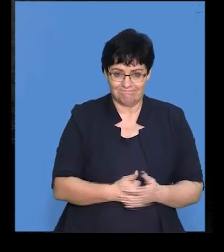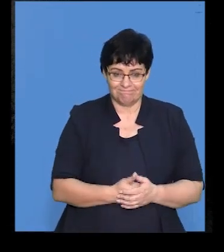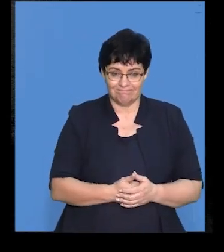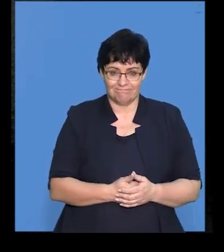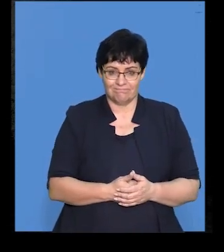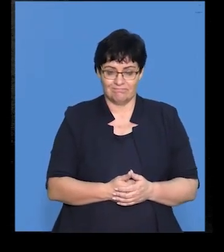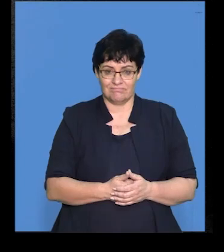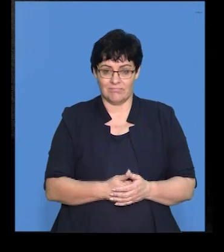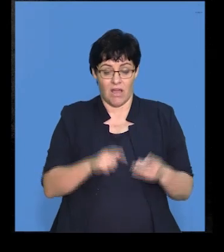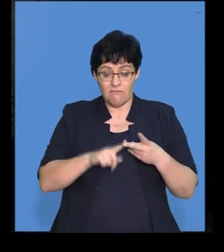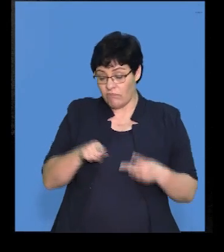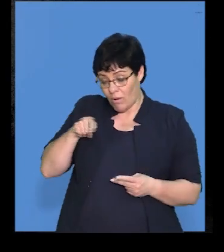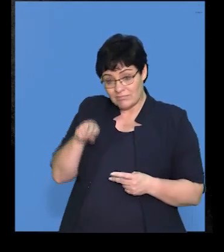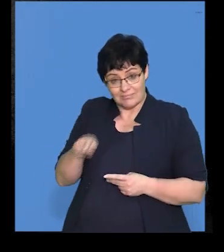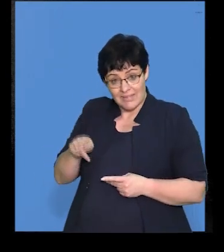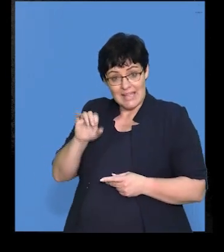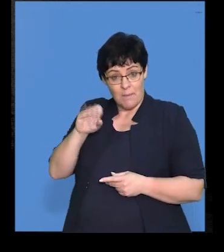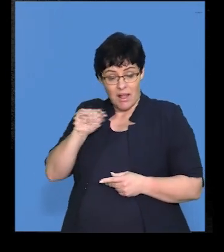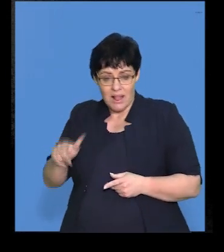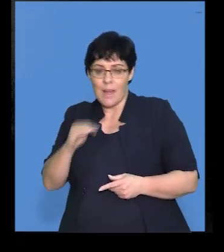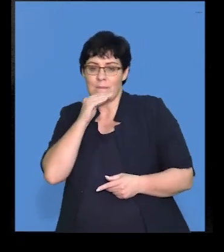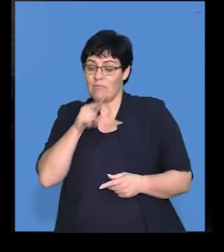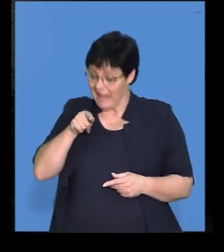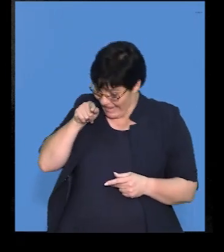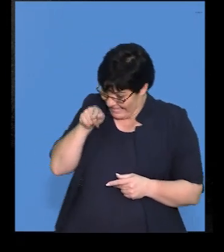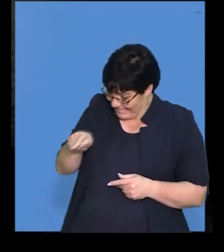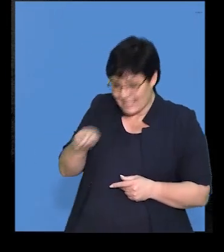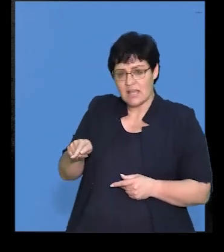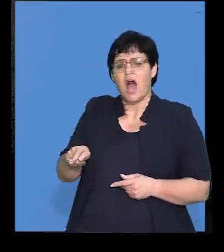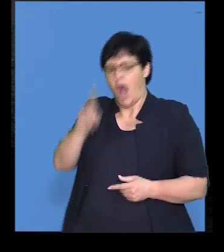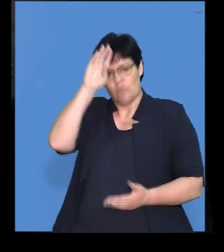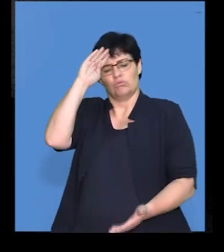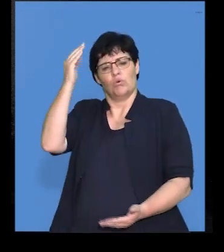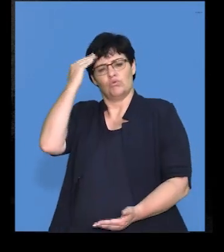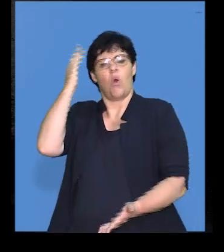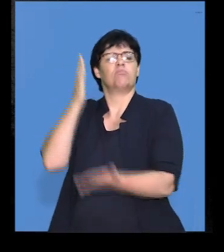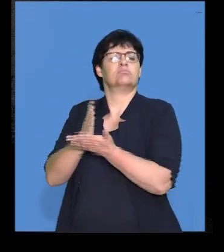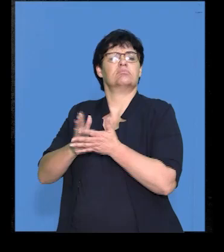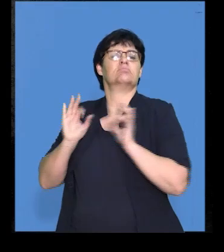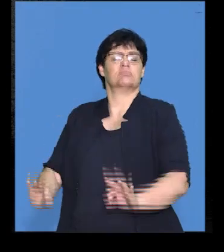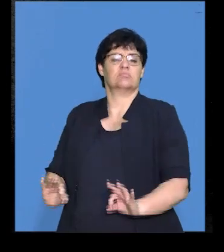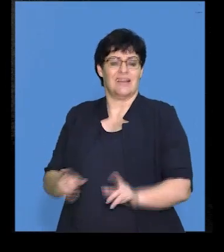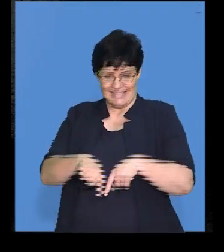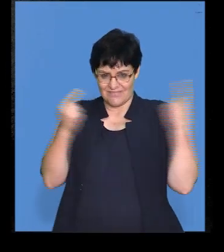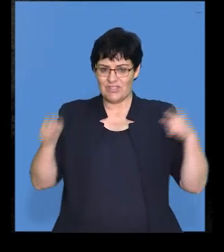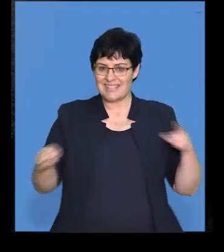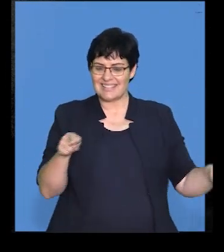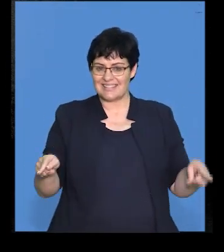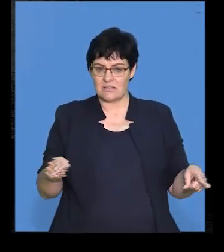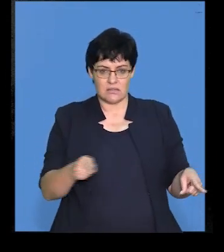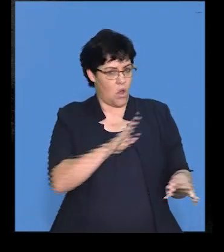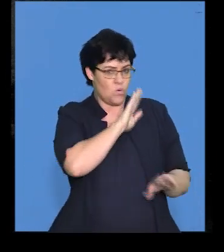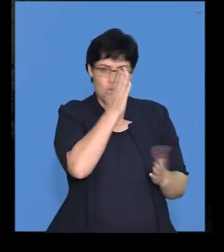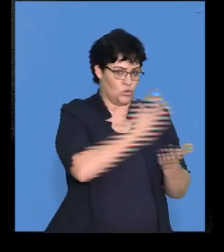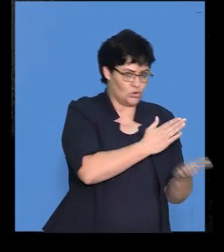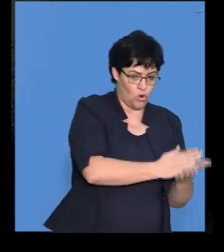pursue. And then for Isabel, this is what he means. She is certain. Do you see the difference between them?